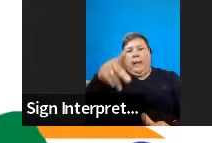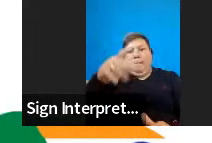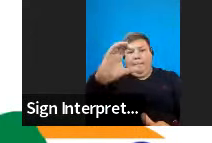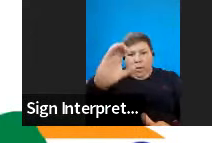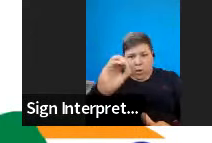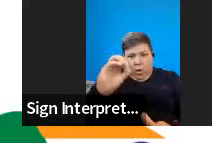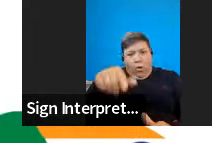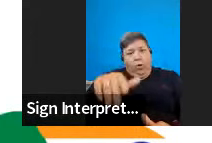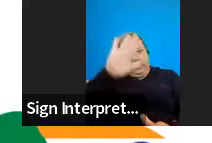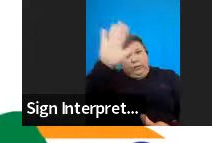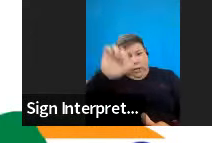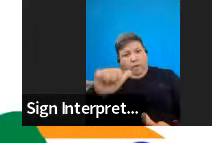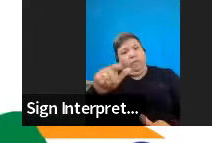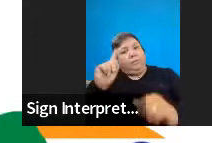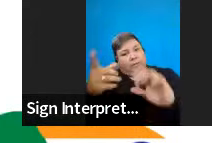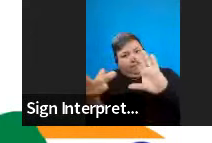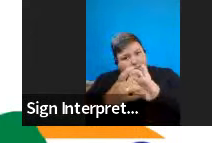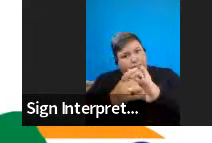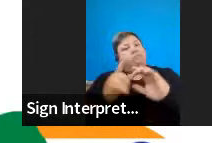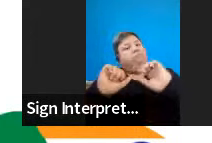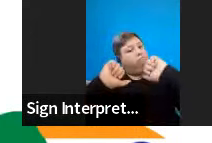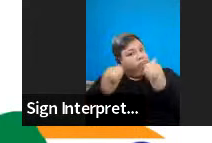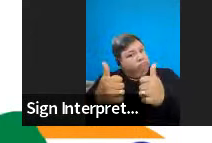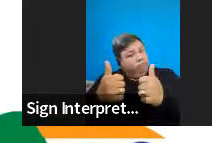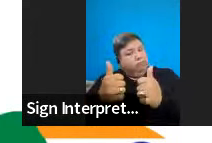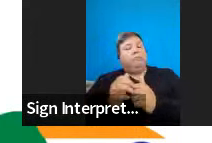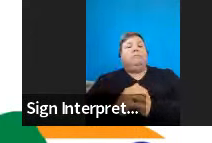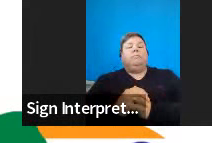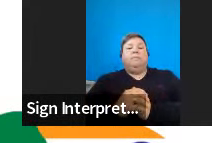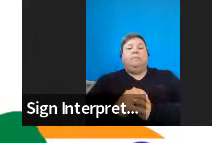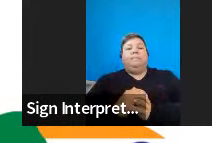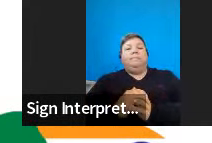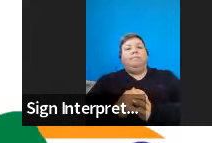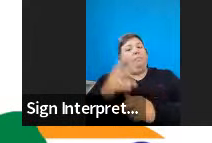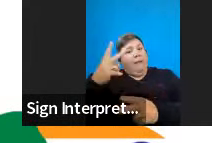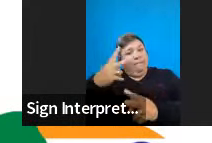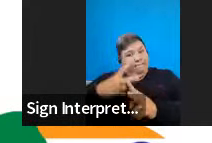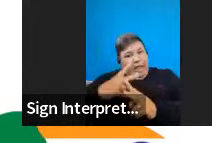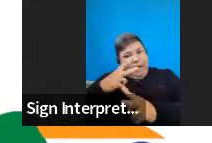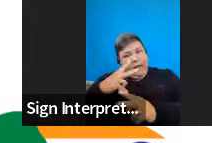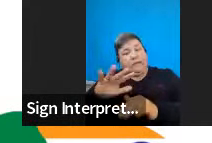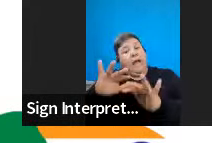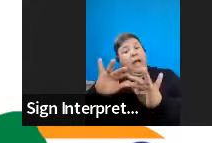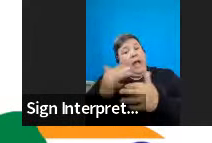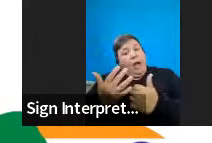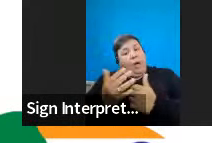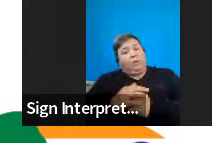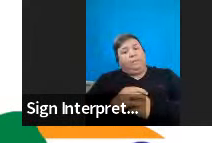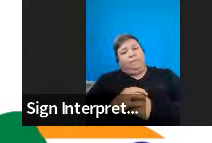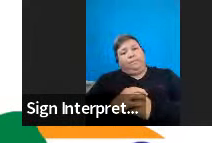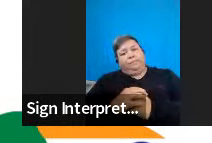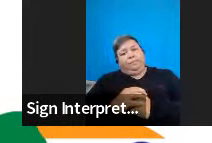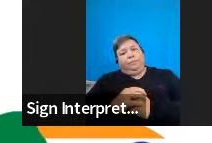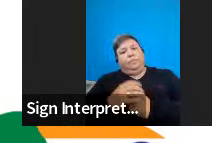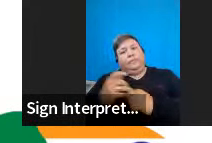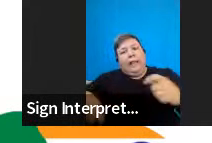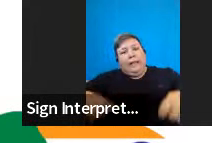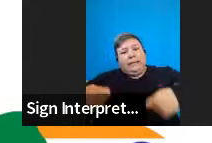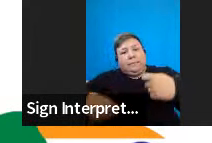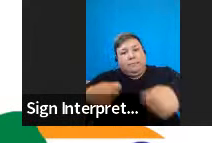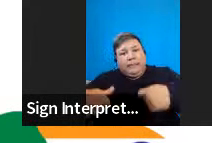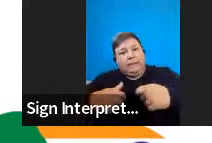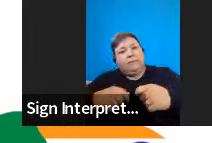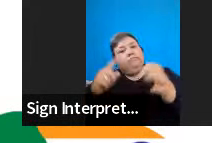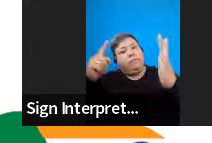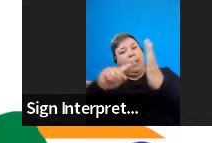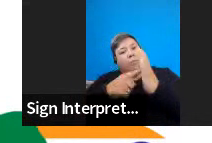requested to do so. And as such, that was finalized. However, then we requested experts, which were appointed by SACU